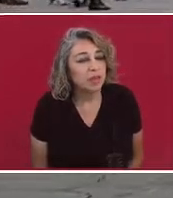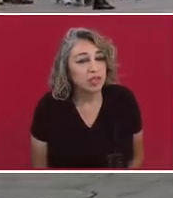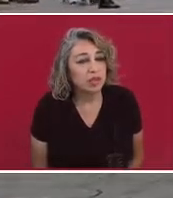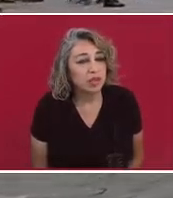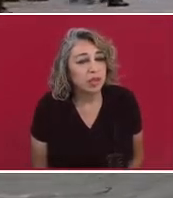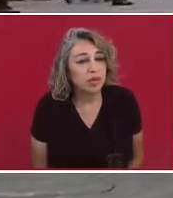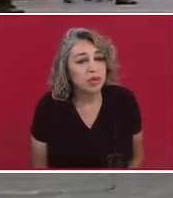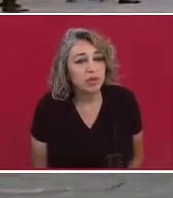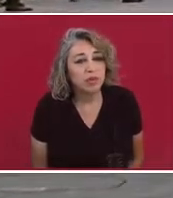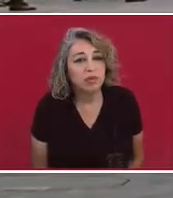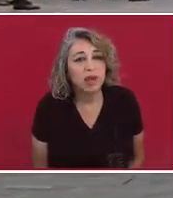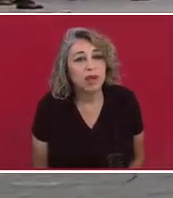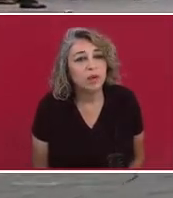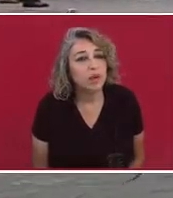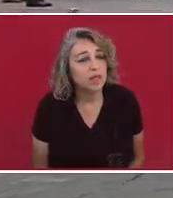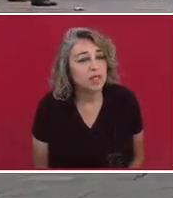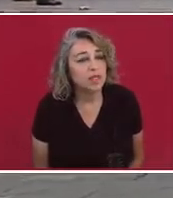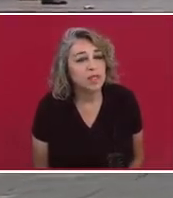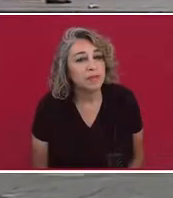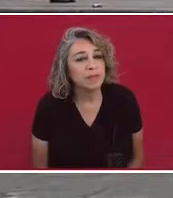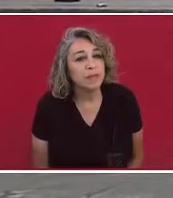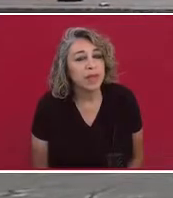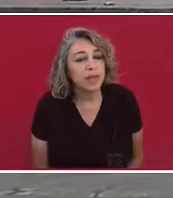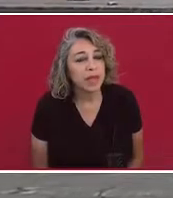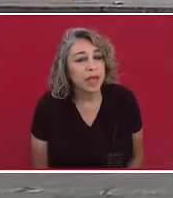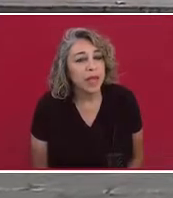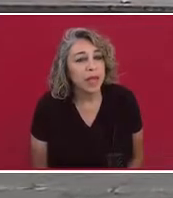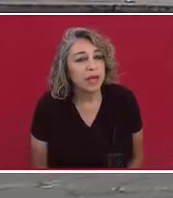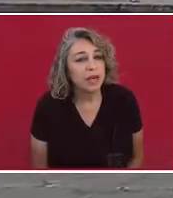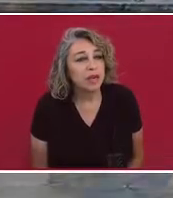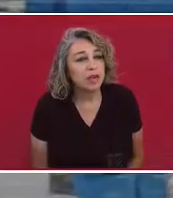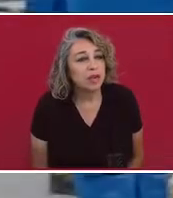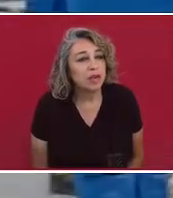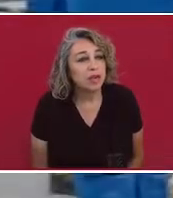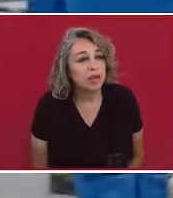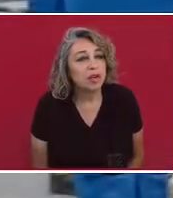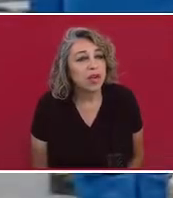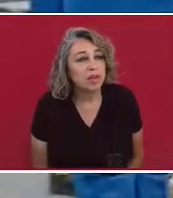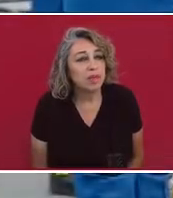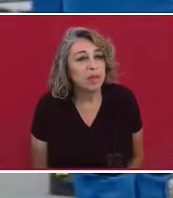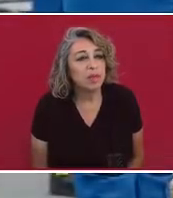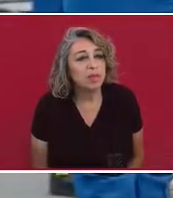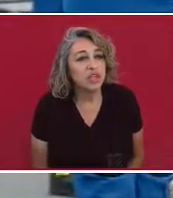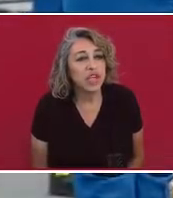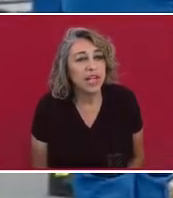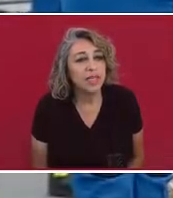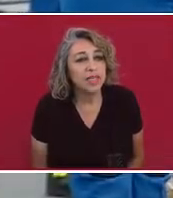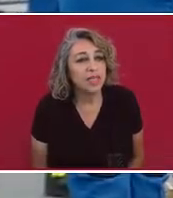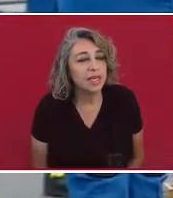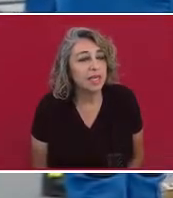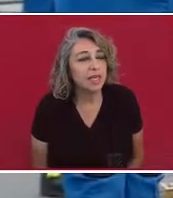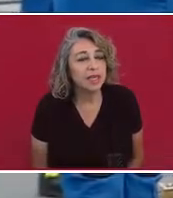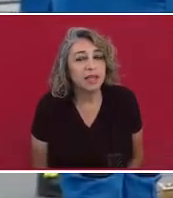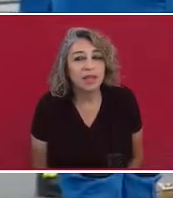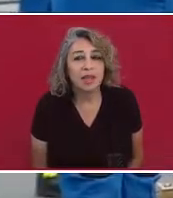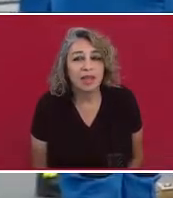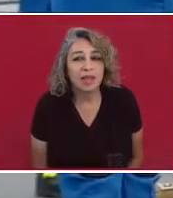There was also beautiful fireworks, and you could hear the people